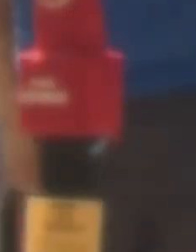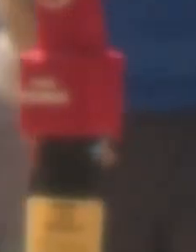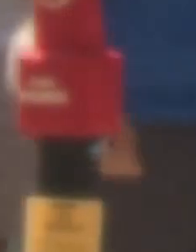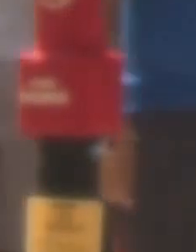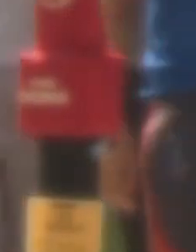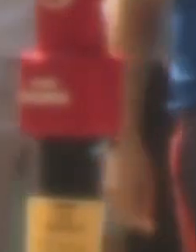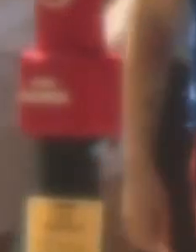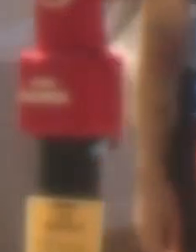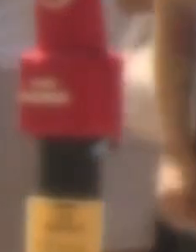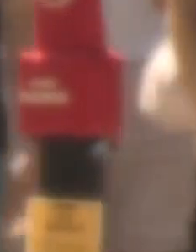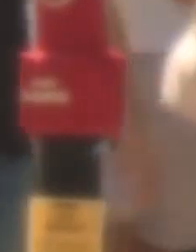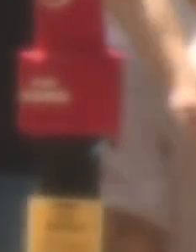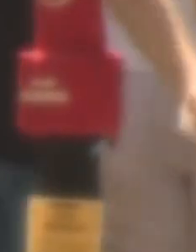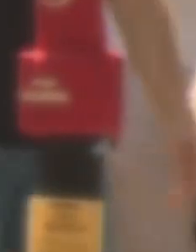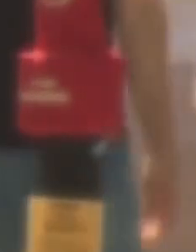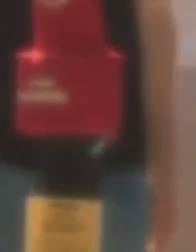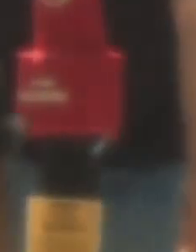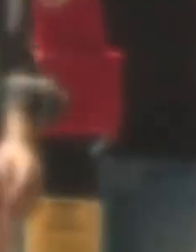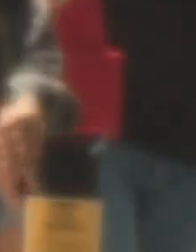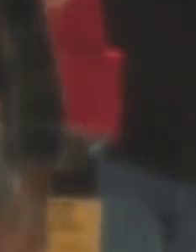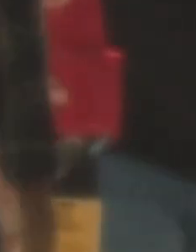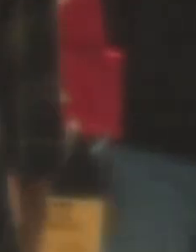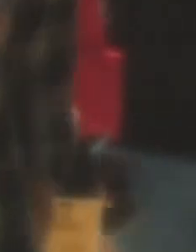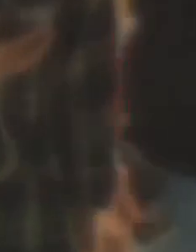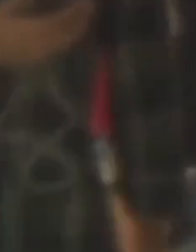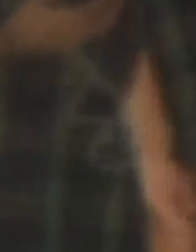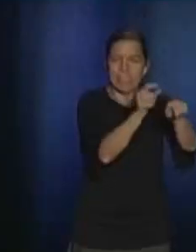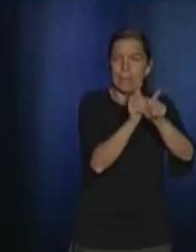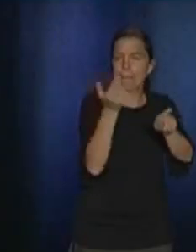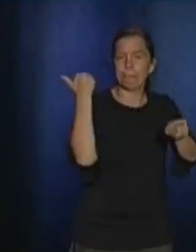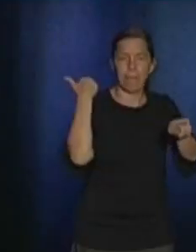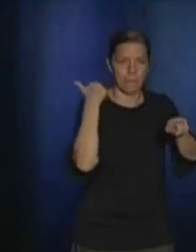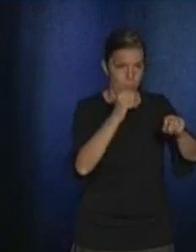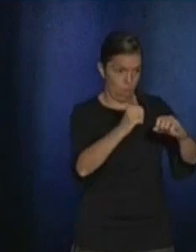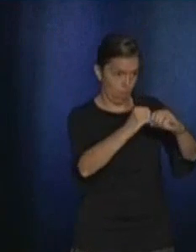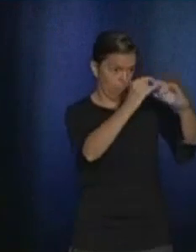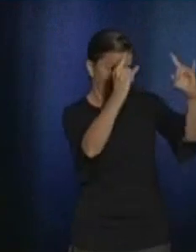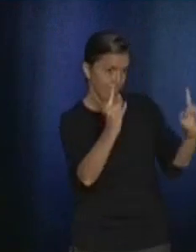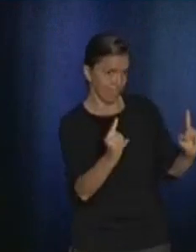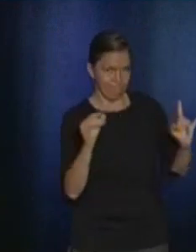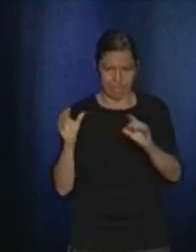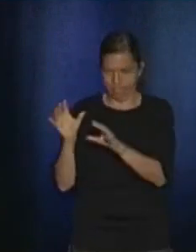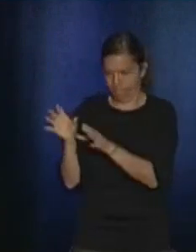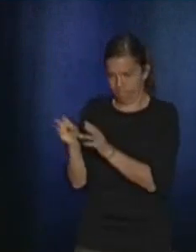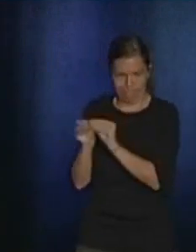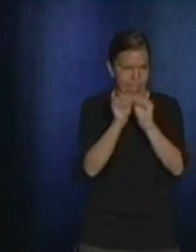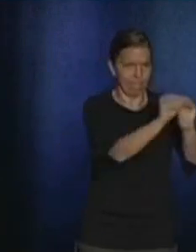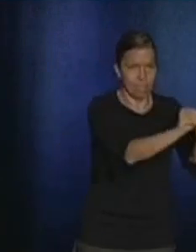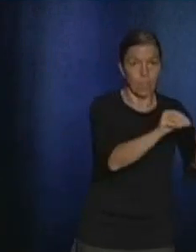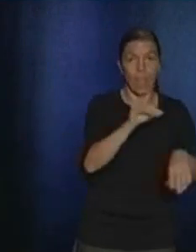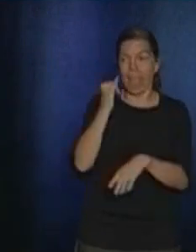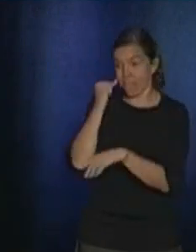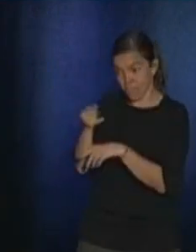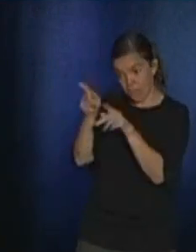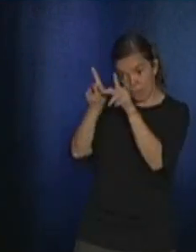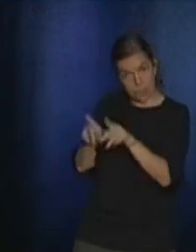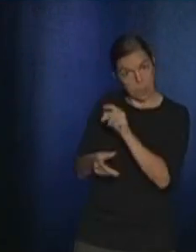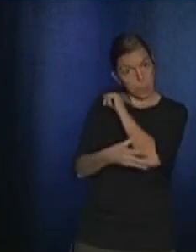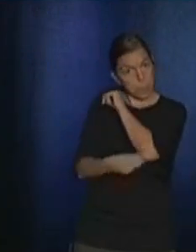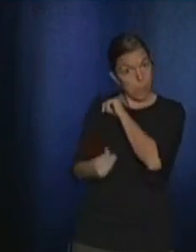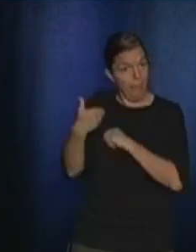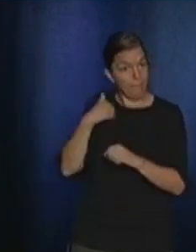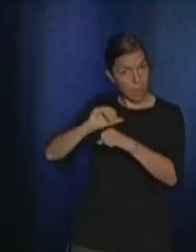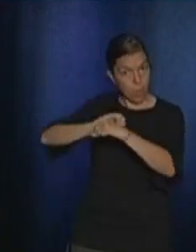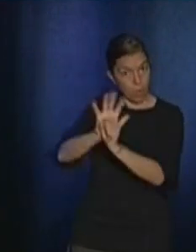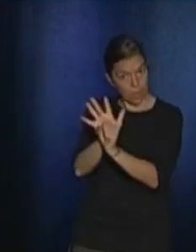15 languages in addition to French and English. We can have a better communication with them, taking into